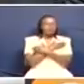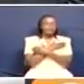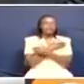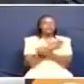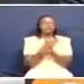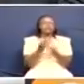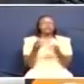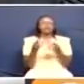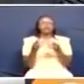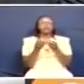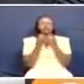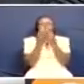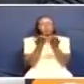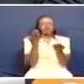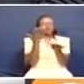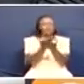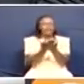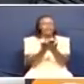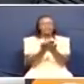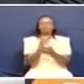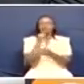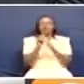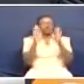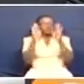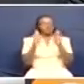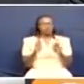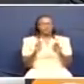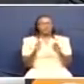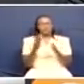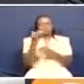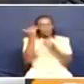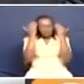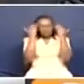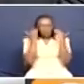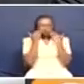as required by the jurisprudence of the court.